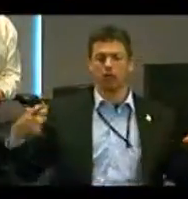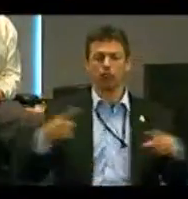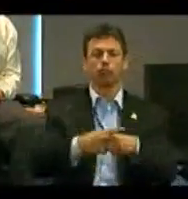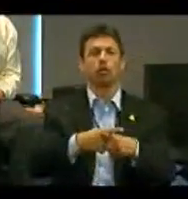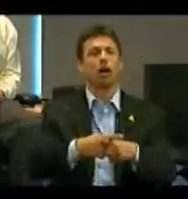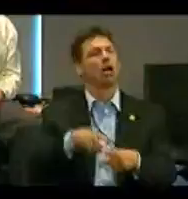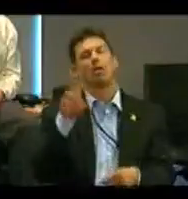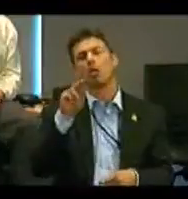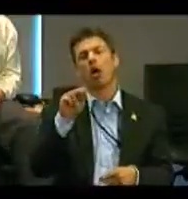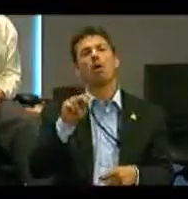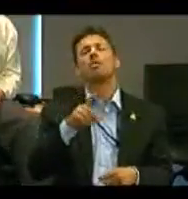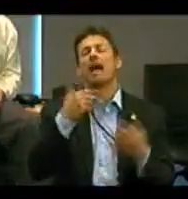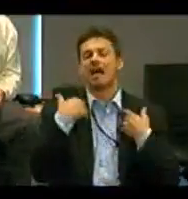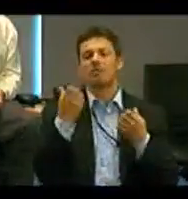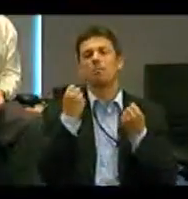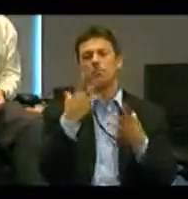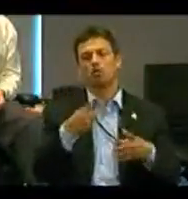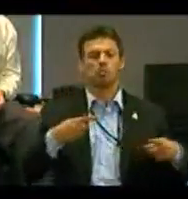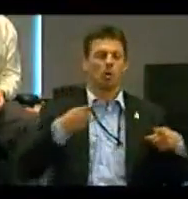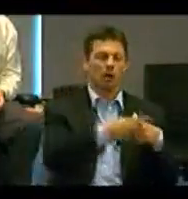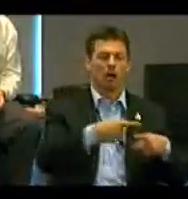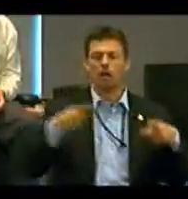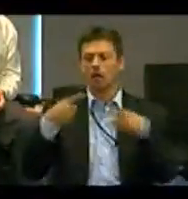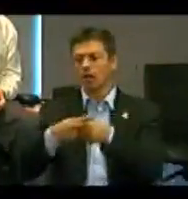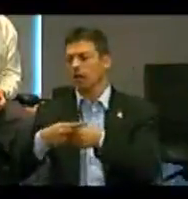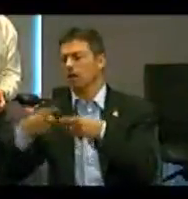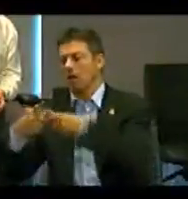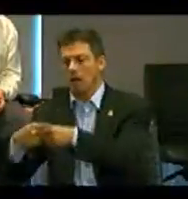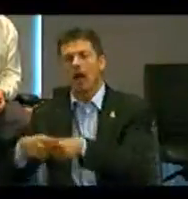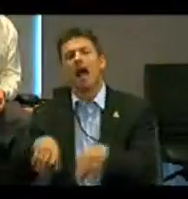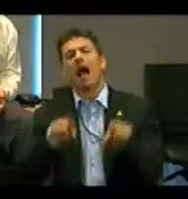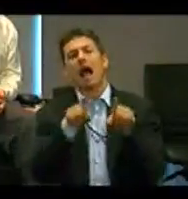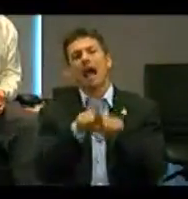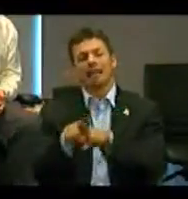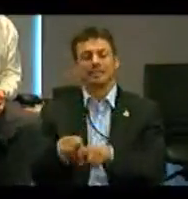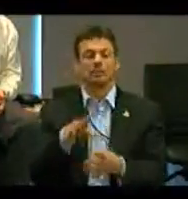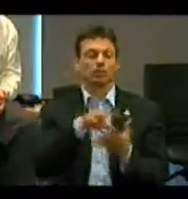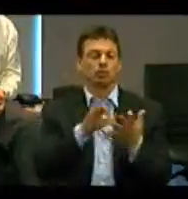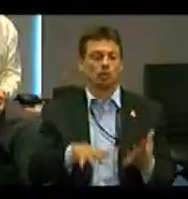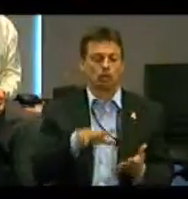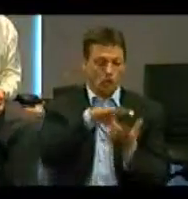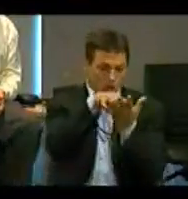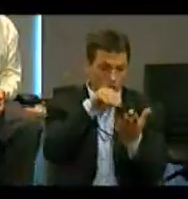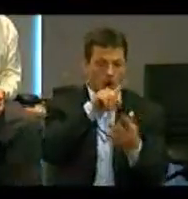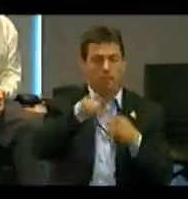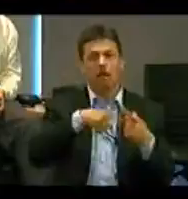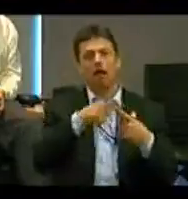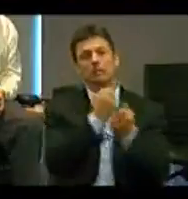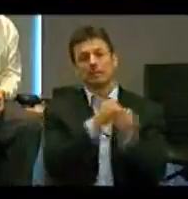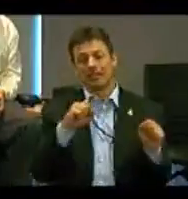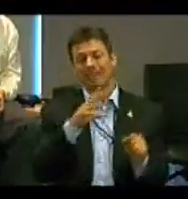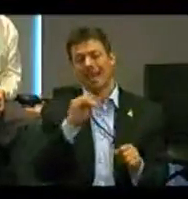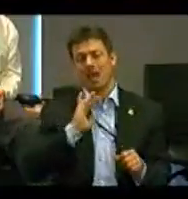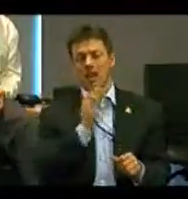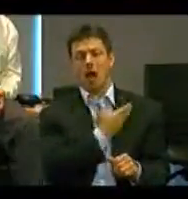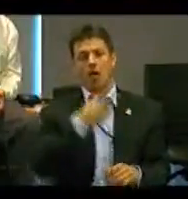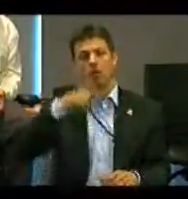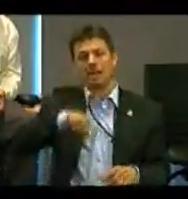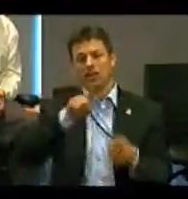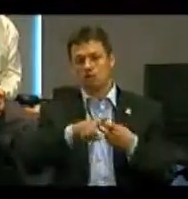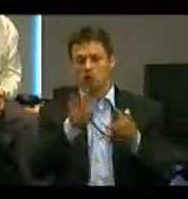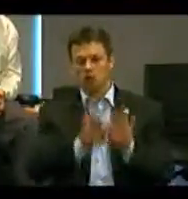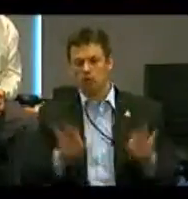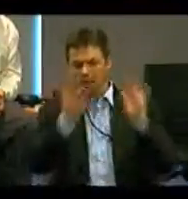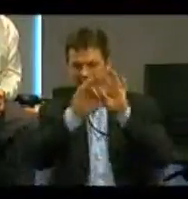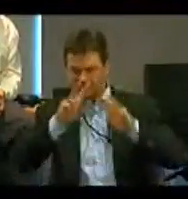are multiple intersections informing a student's understanding of safety and our need to critically examine